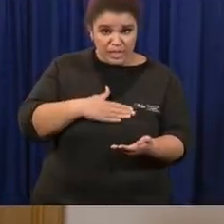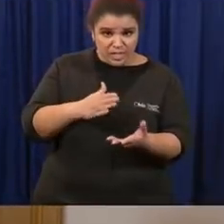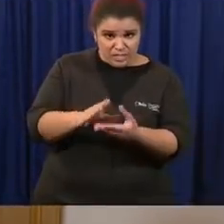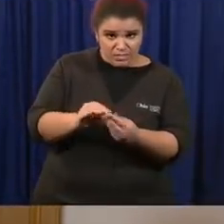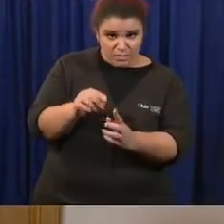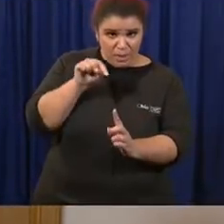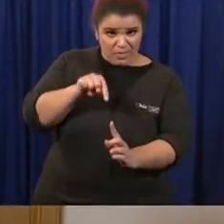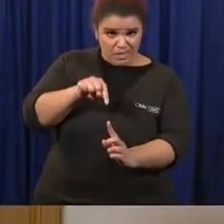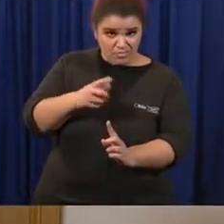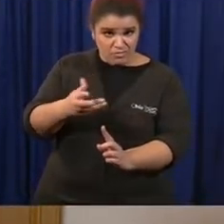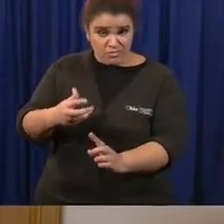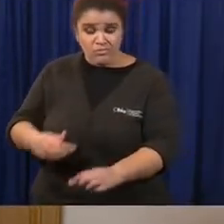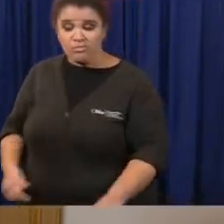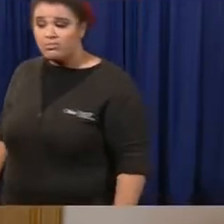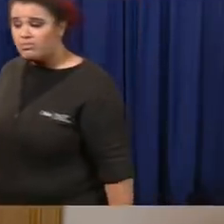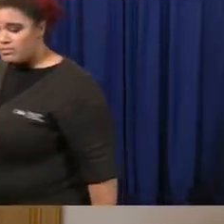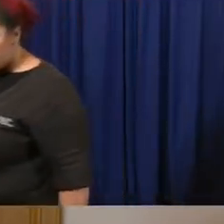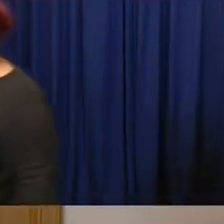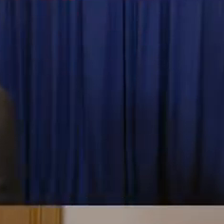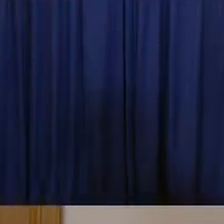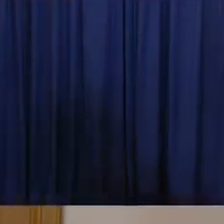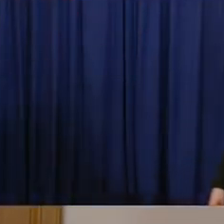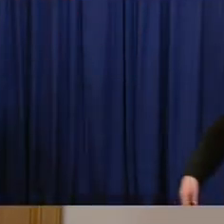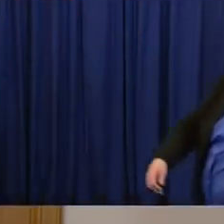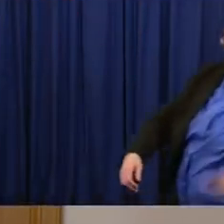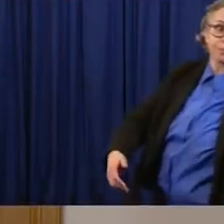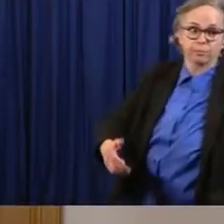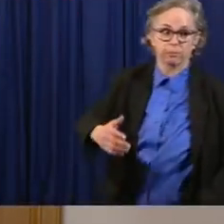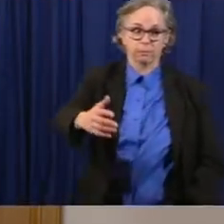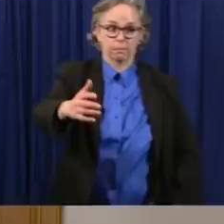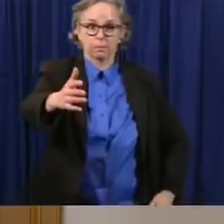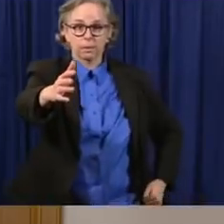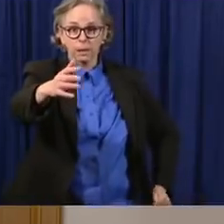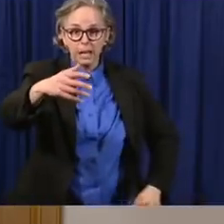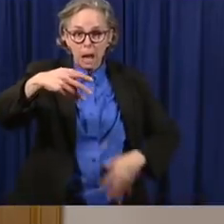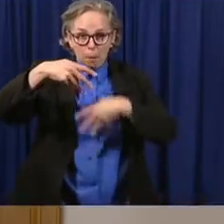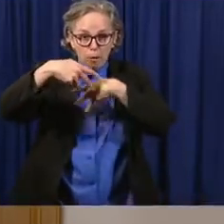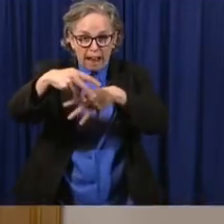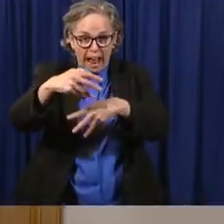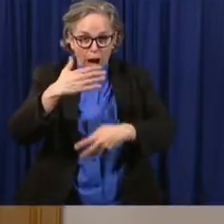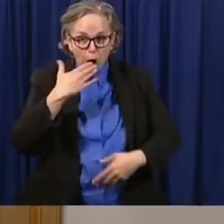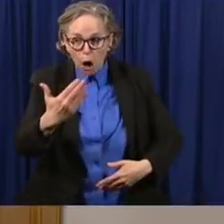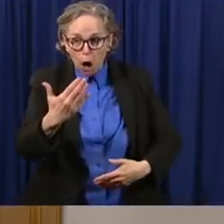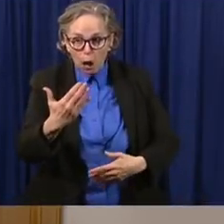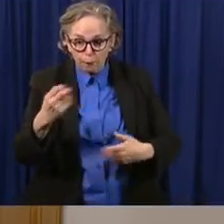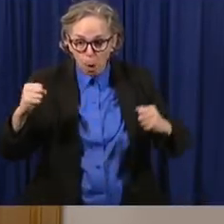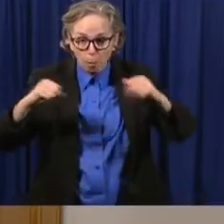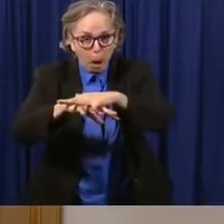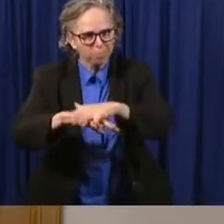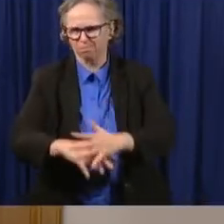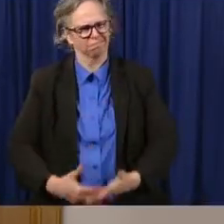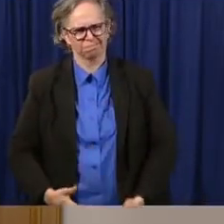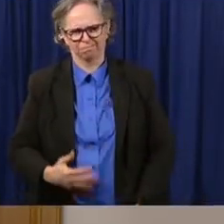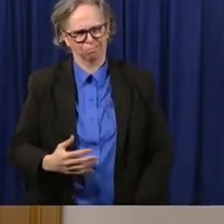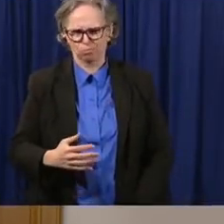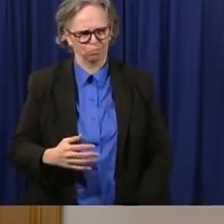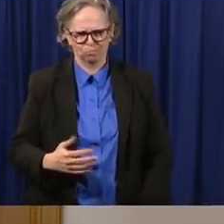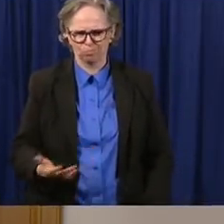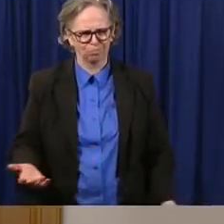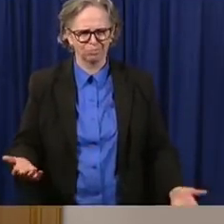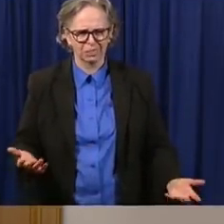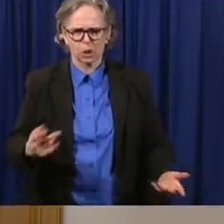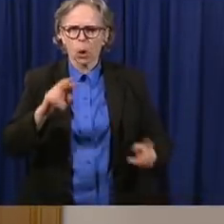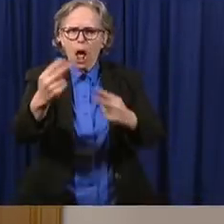thing. Look, you can go back in history, and I know we've talked about this